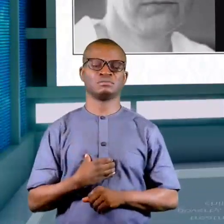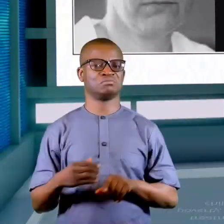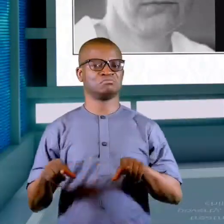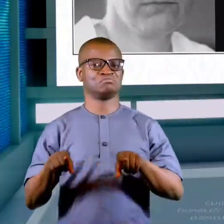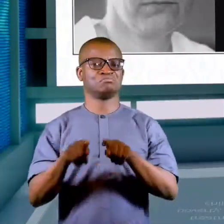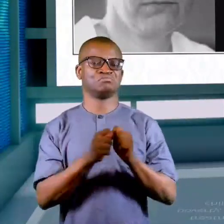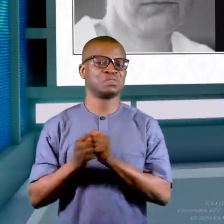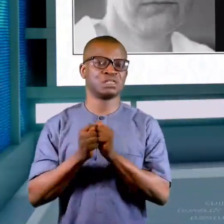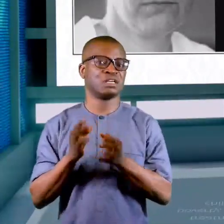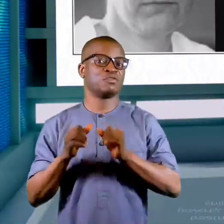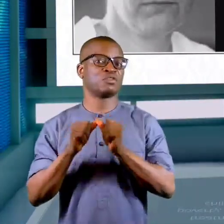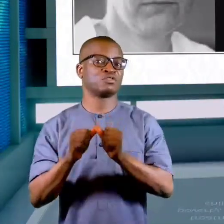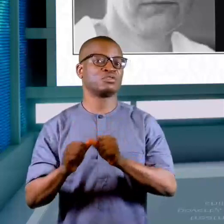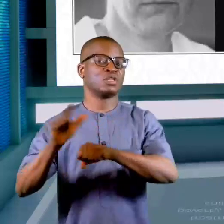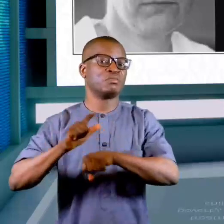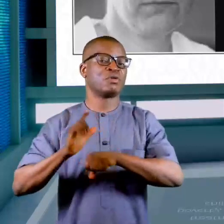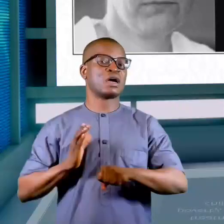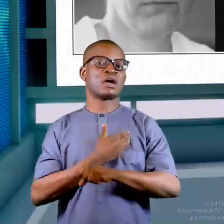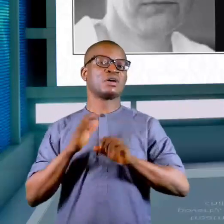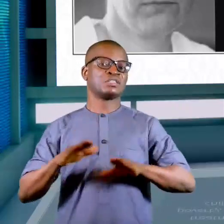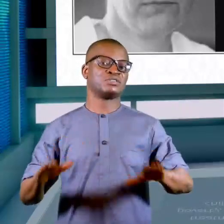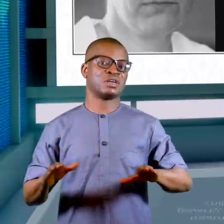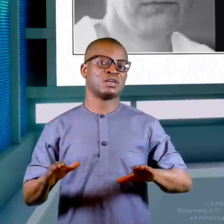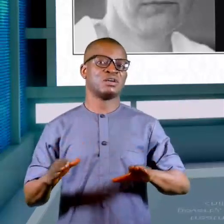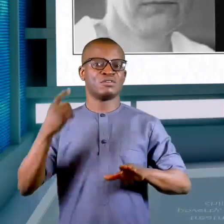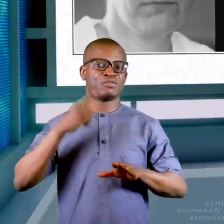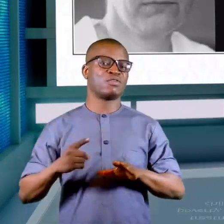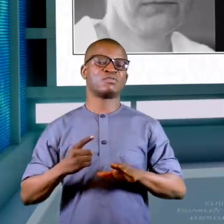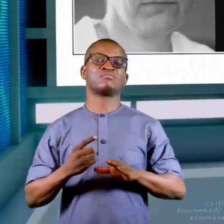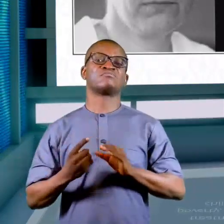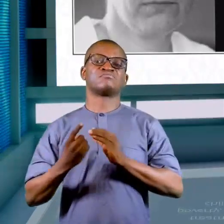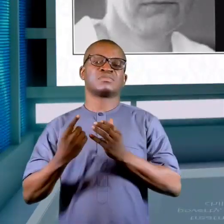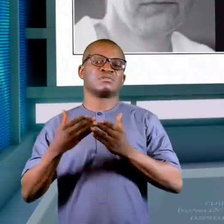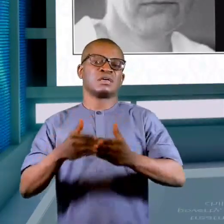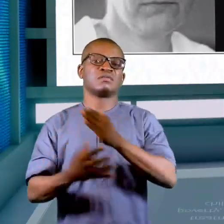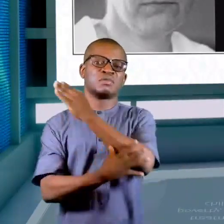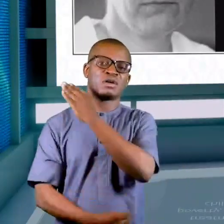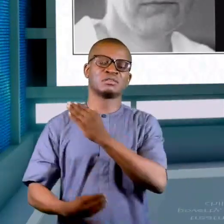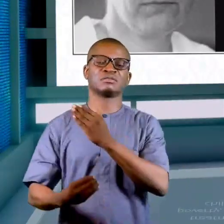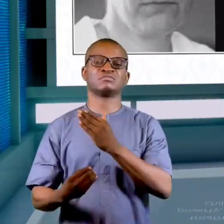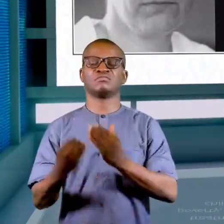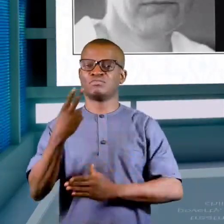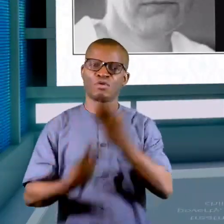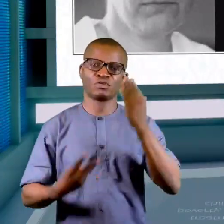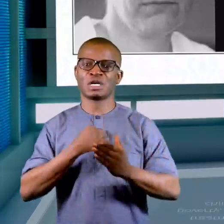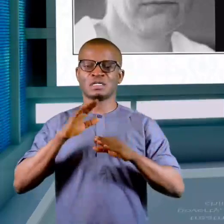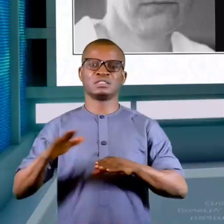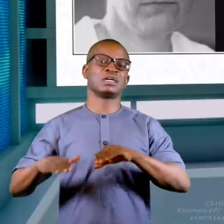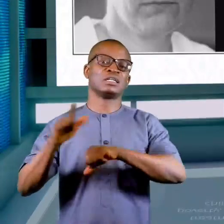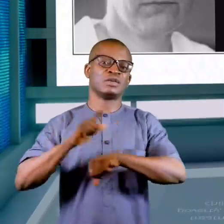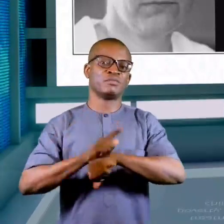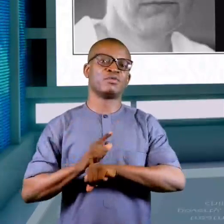if you continue to use the labor of children as treatment for the social disease of poverty, you'll have both poverty and child